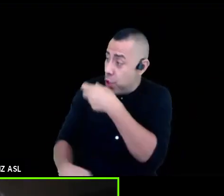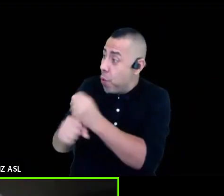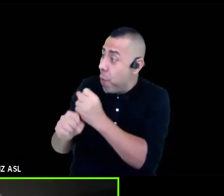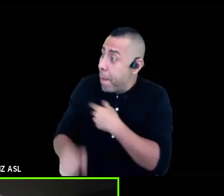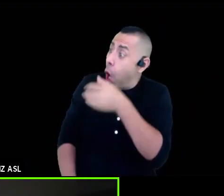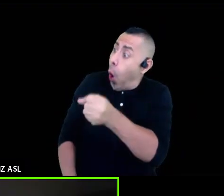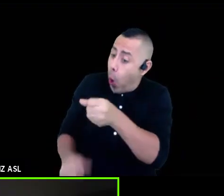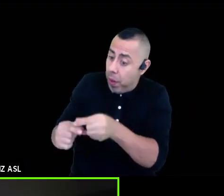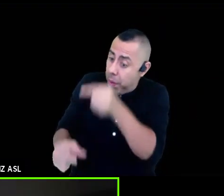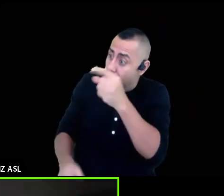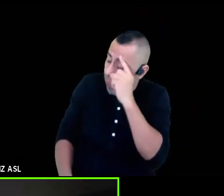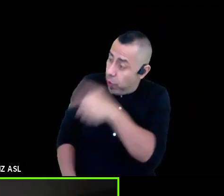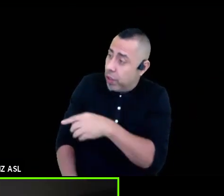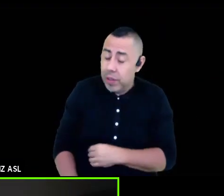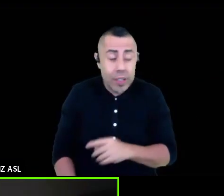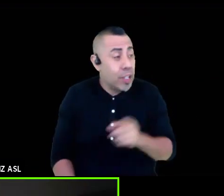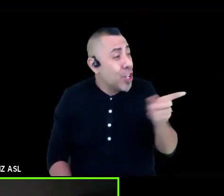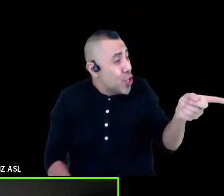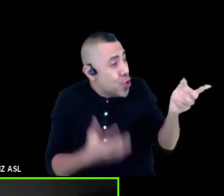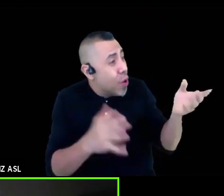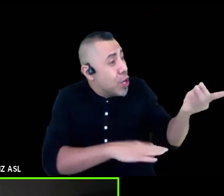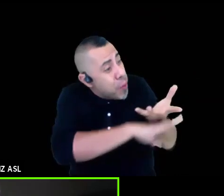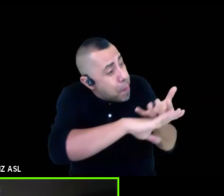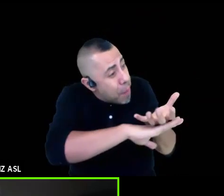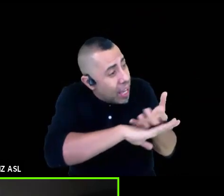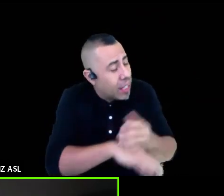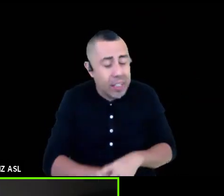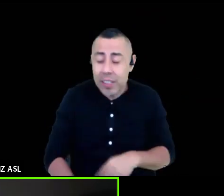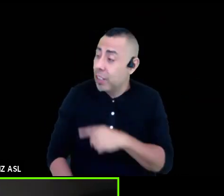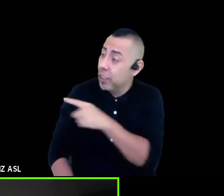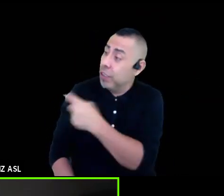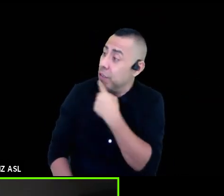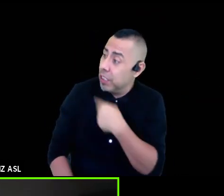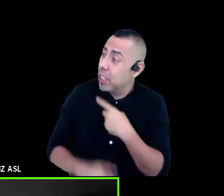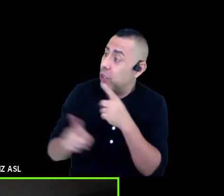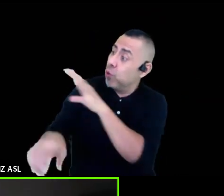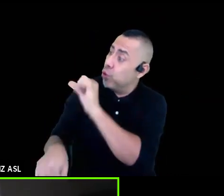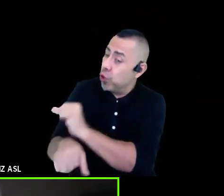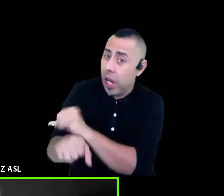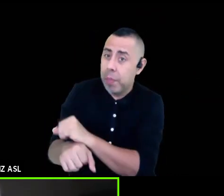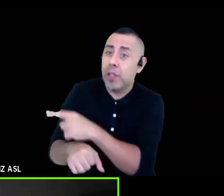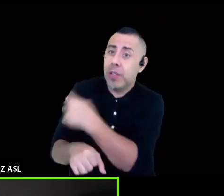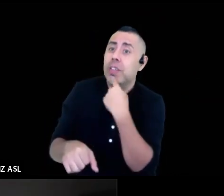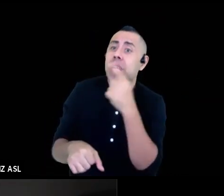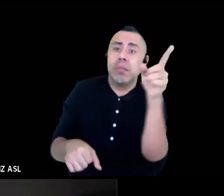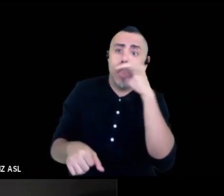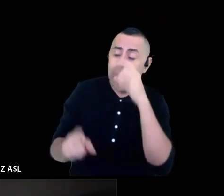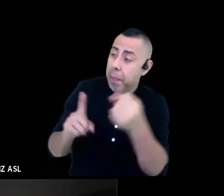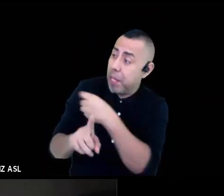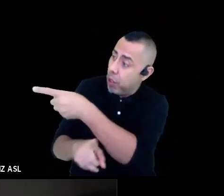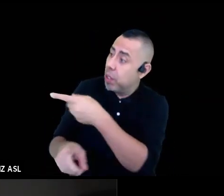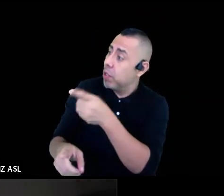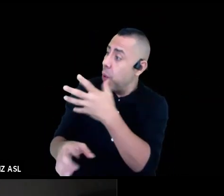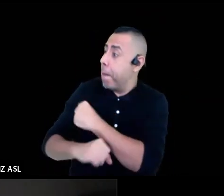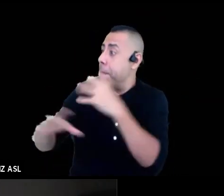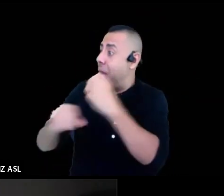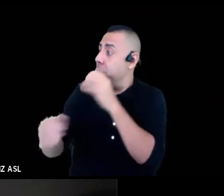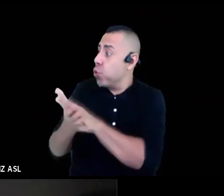your job. It was a mistake. No kid beat you up and you wanted to bomb the whole school and you made me hold the test tube. You beat me up because of